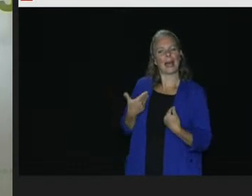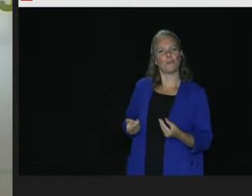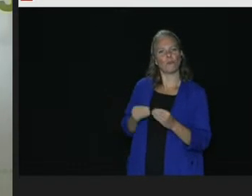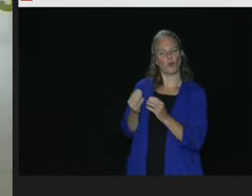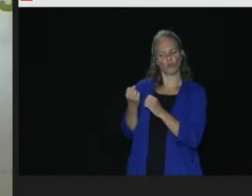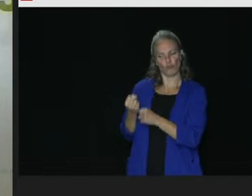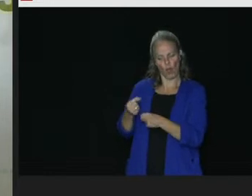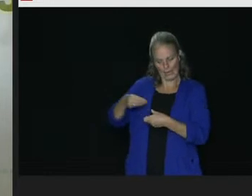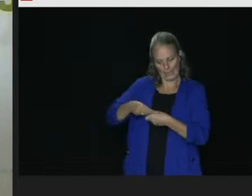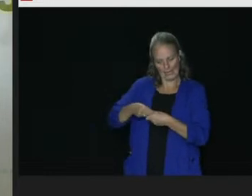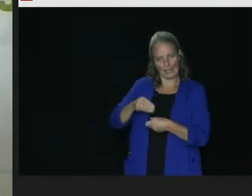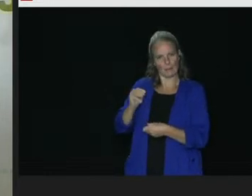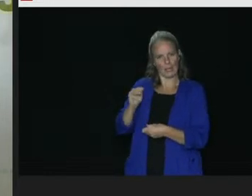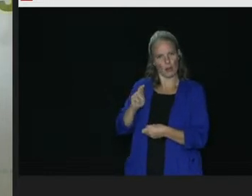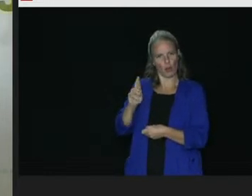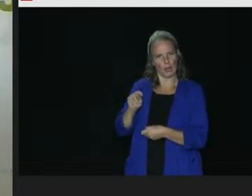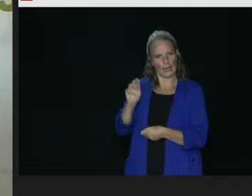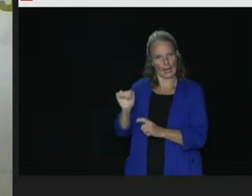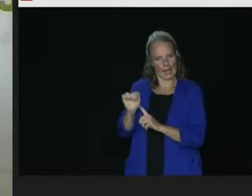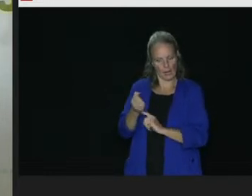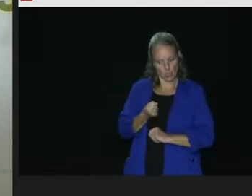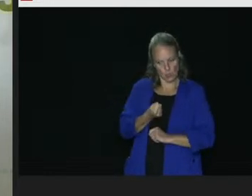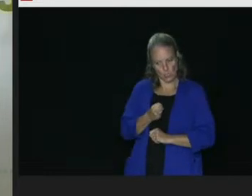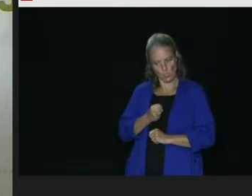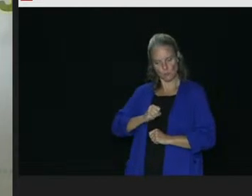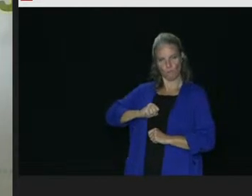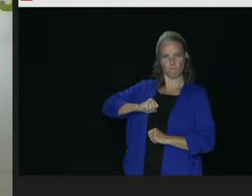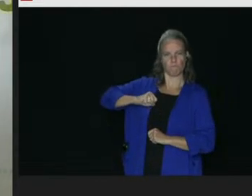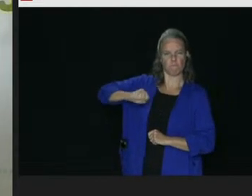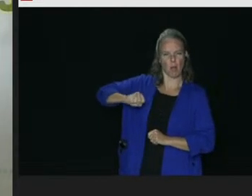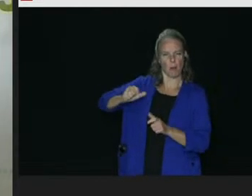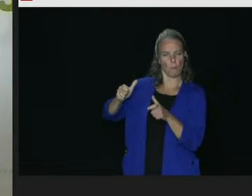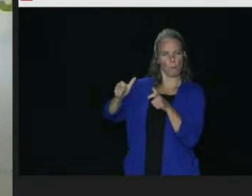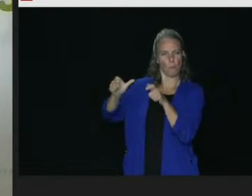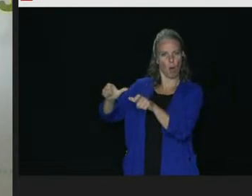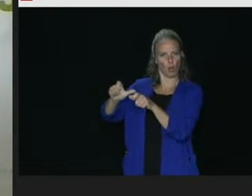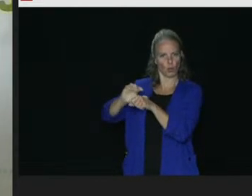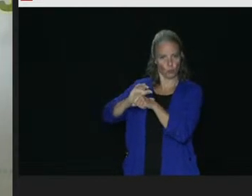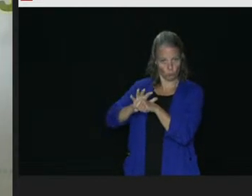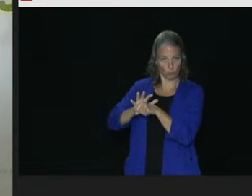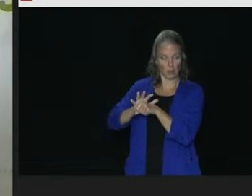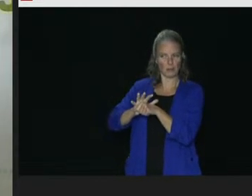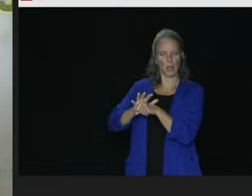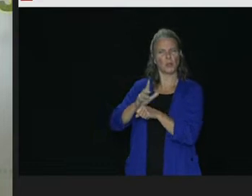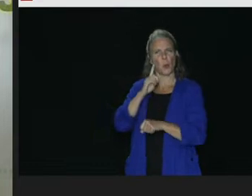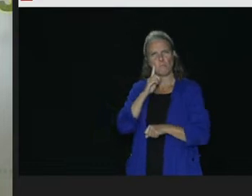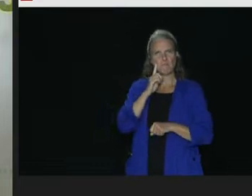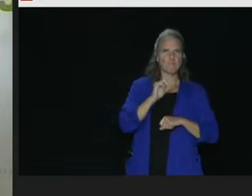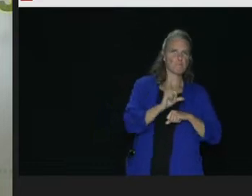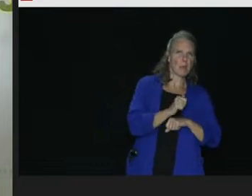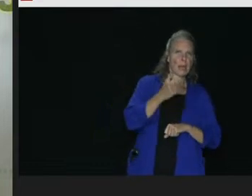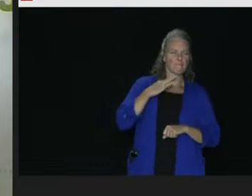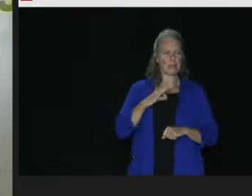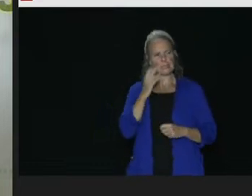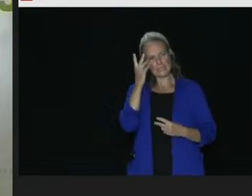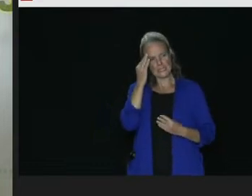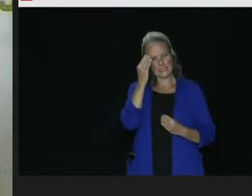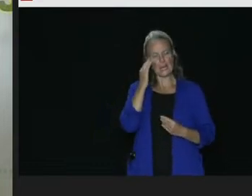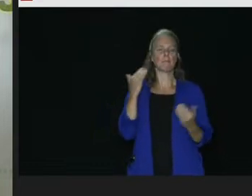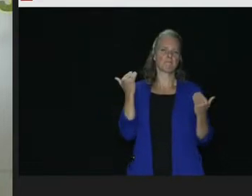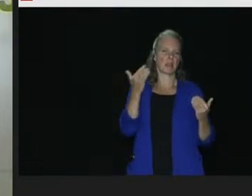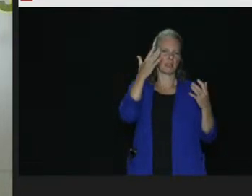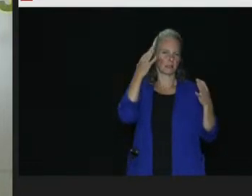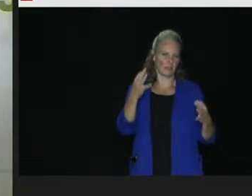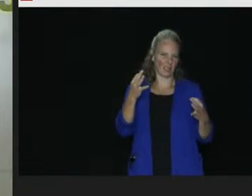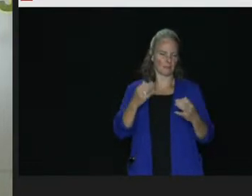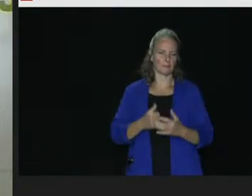content in that vaccine. And so you have to actually balance the risk and benefits depending